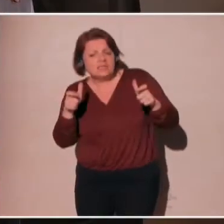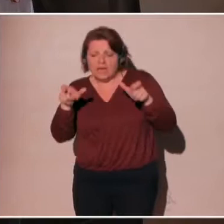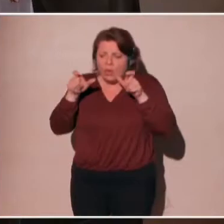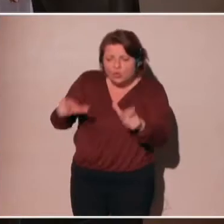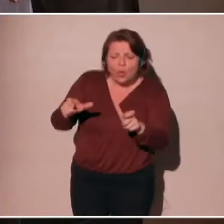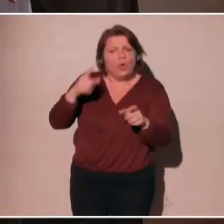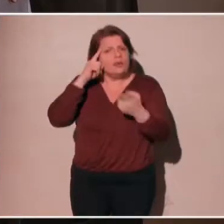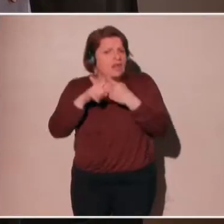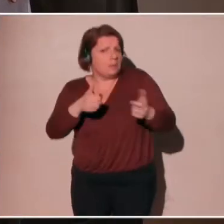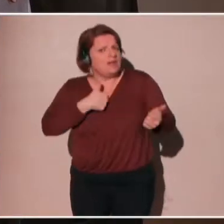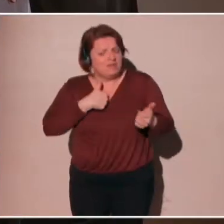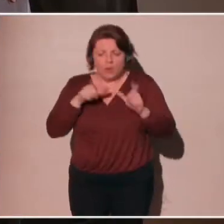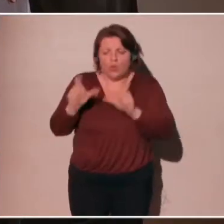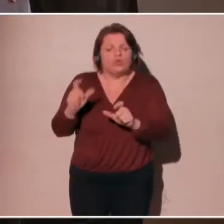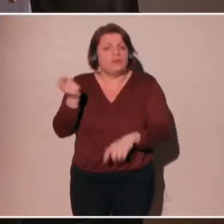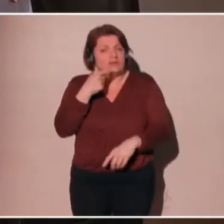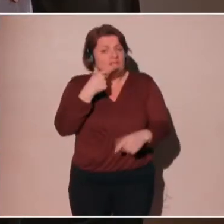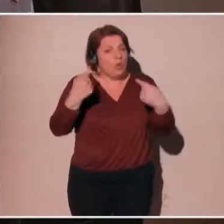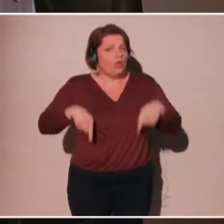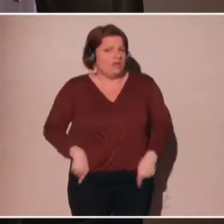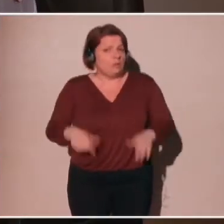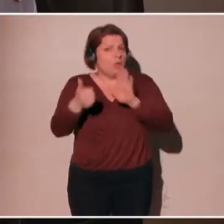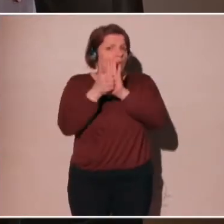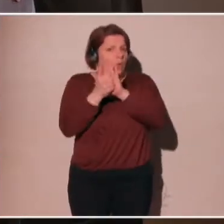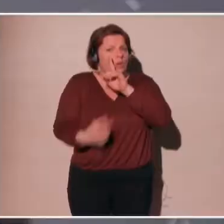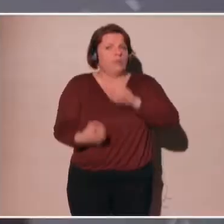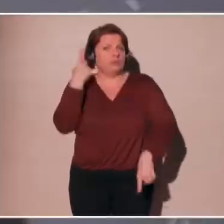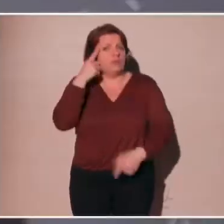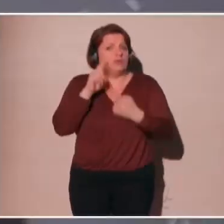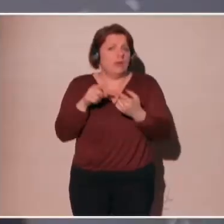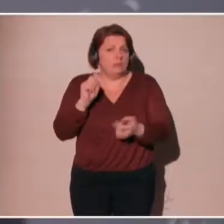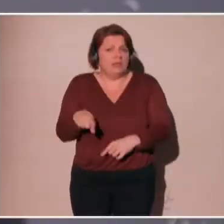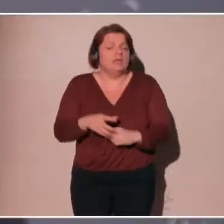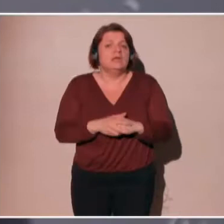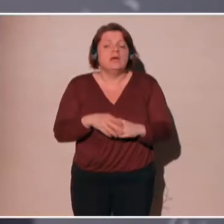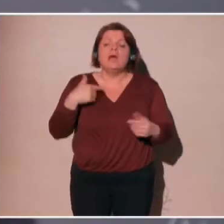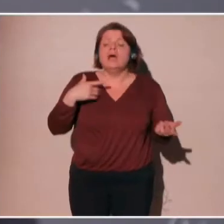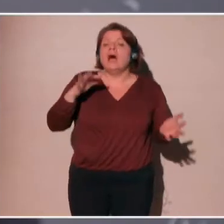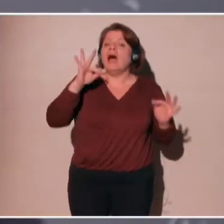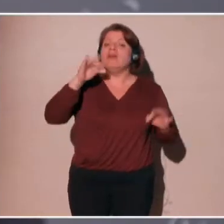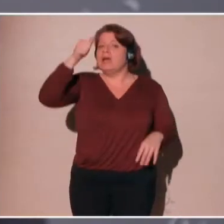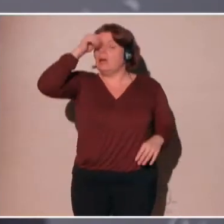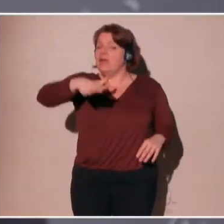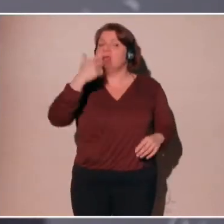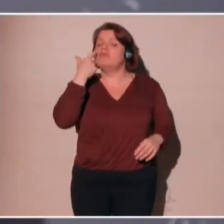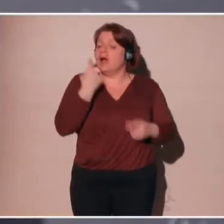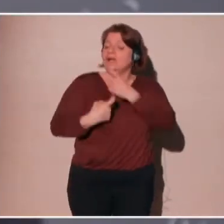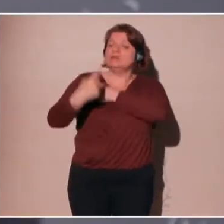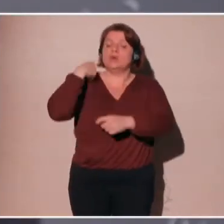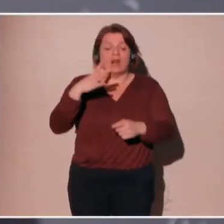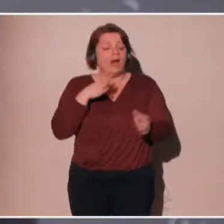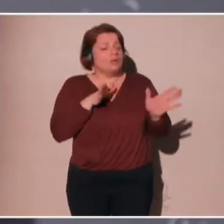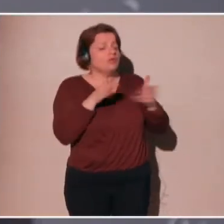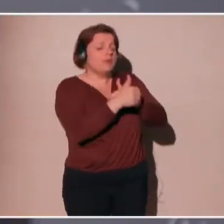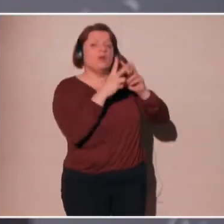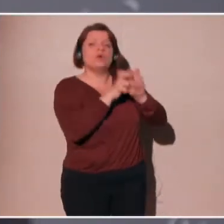researchers, and of course, keep monitoring and supervising rights and access to the data. We can see this clearly in the